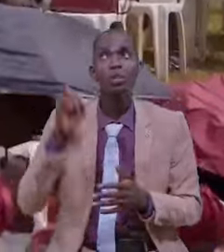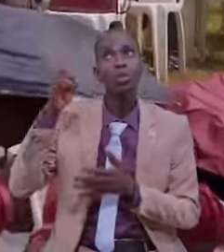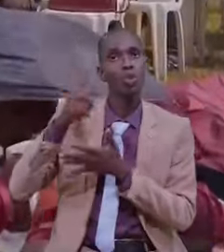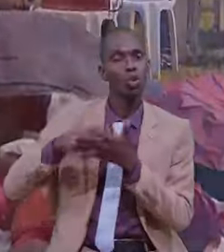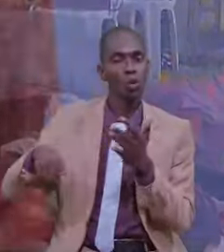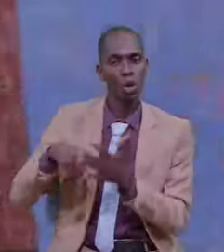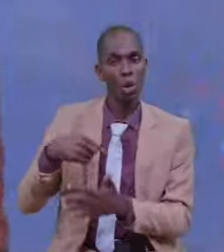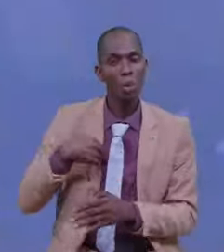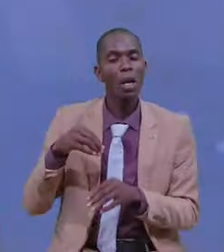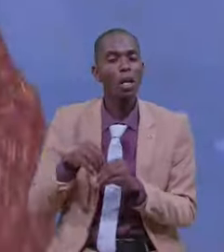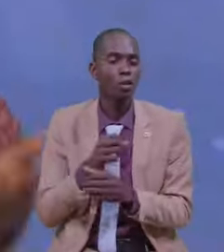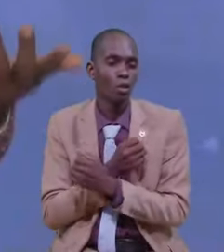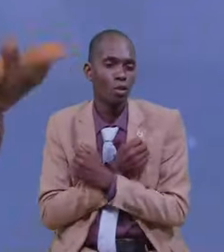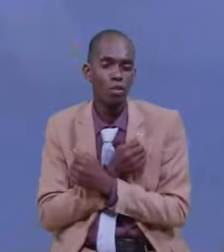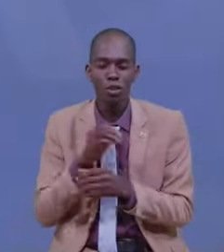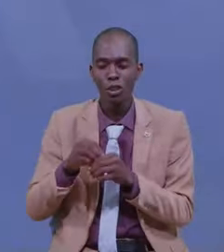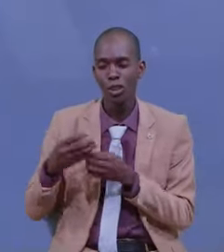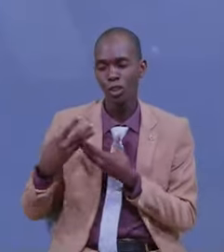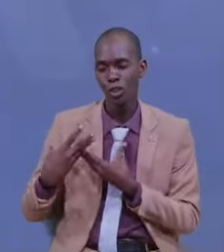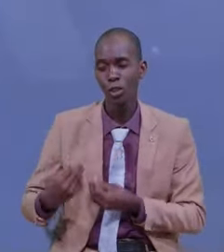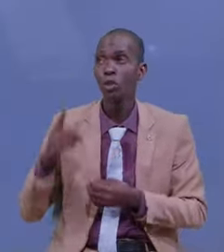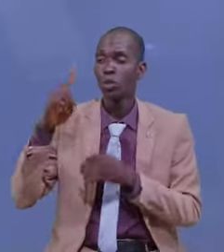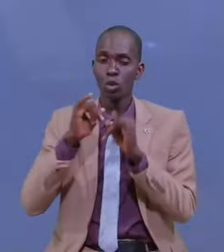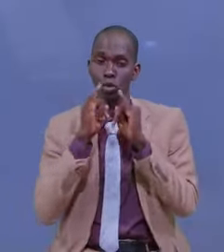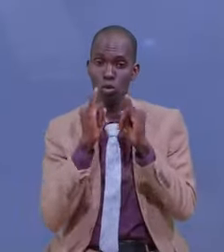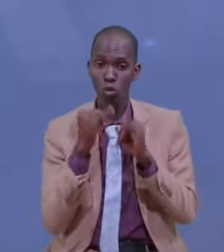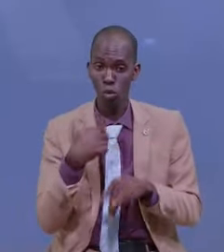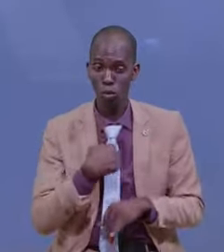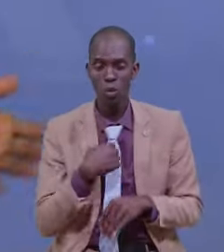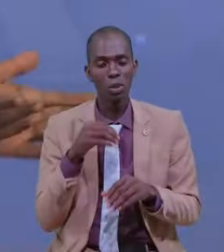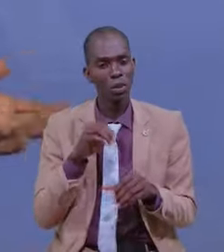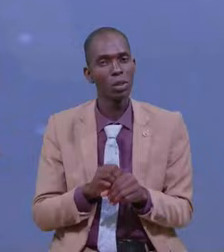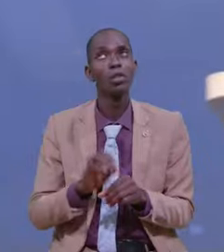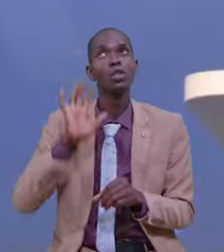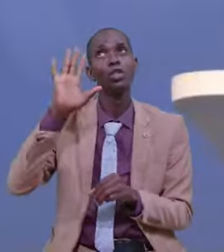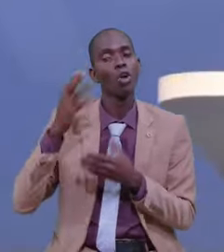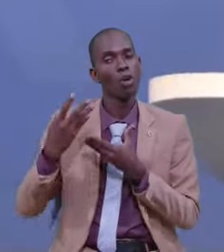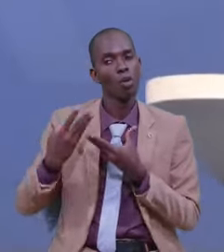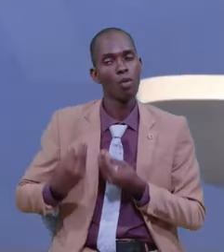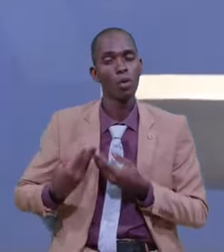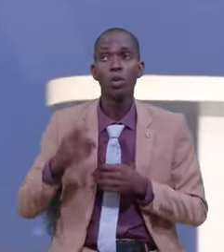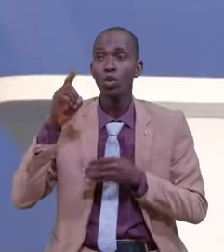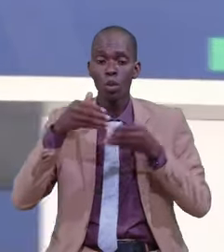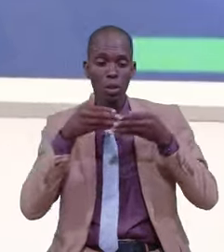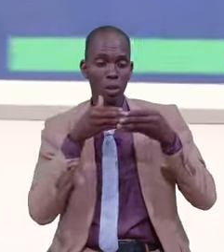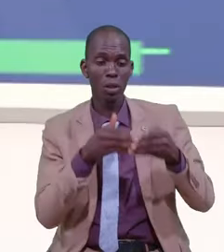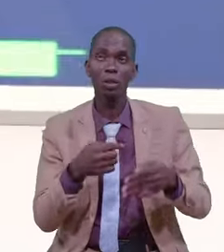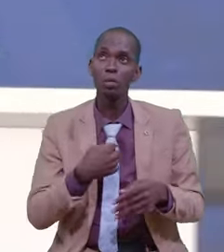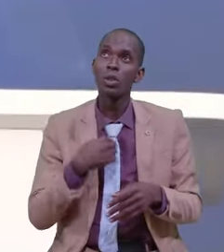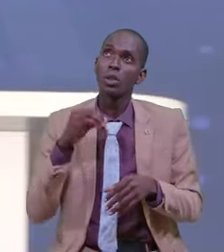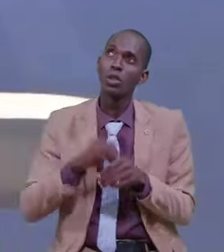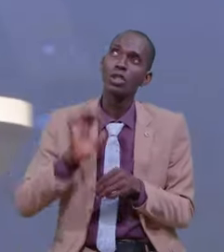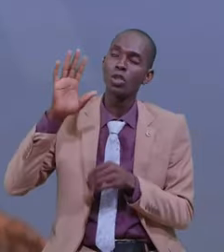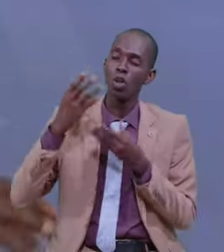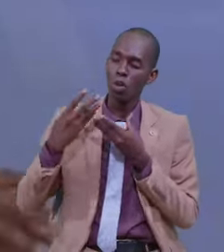in gentleness. You instruct me in gentleness. You lead me in gentleness. You